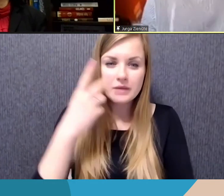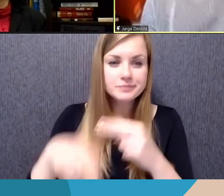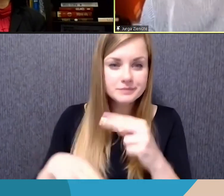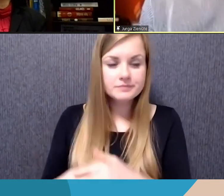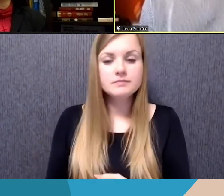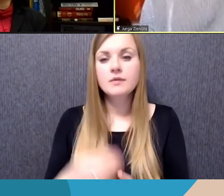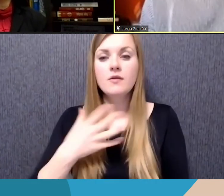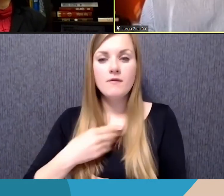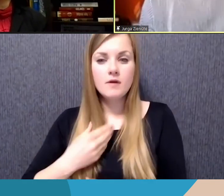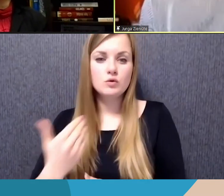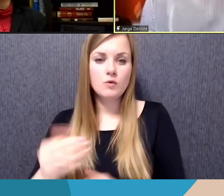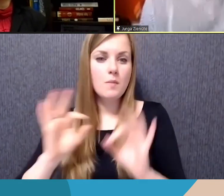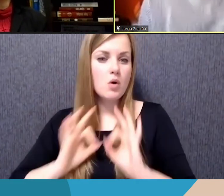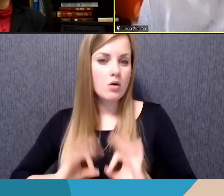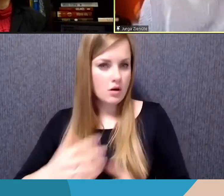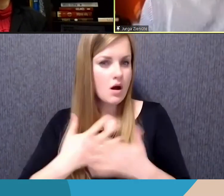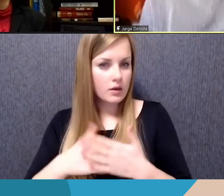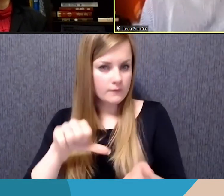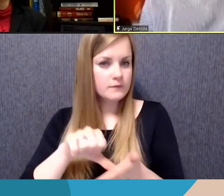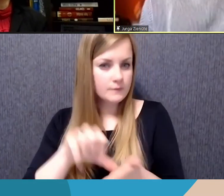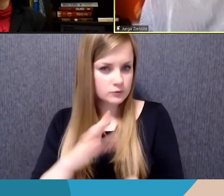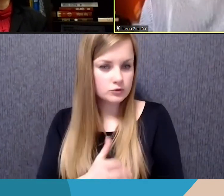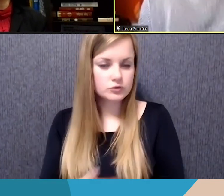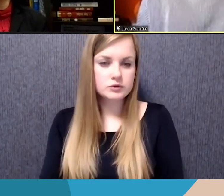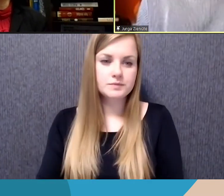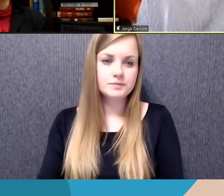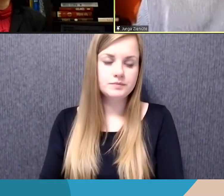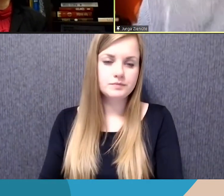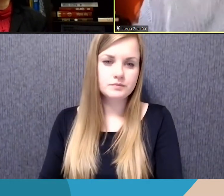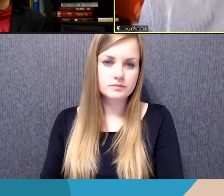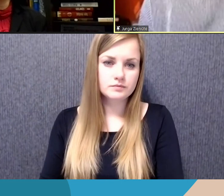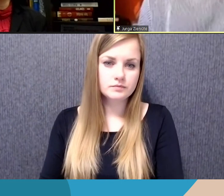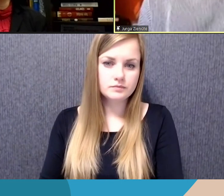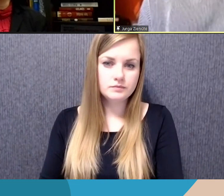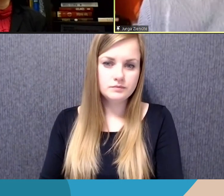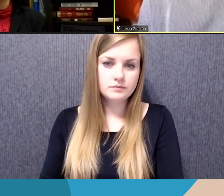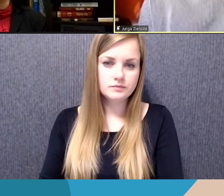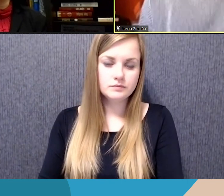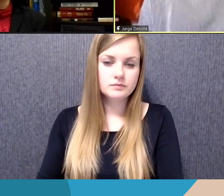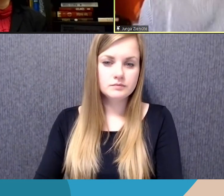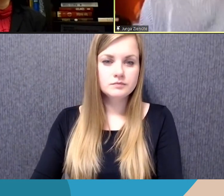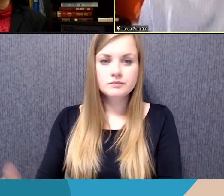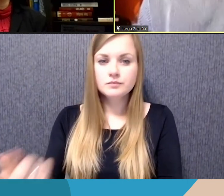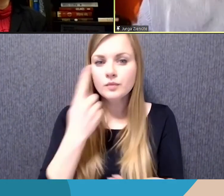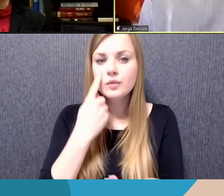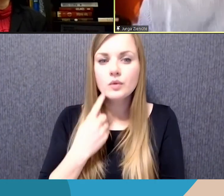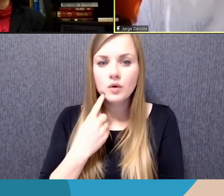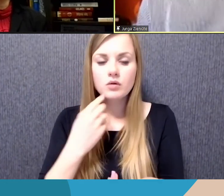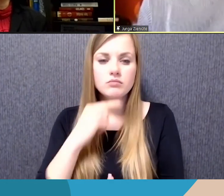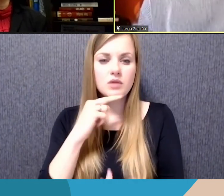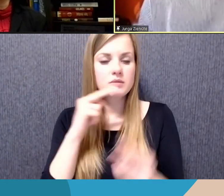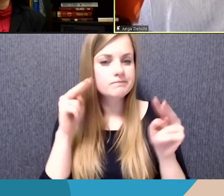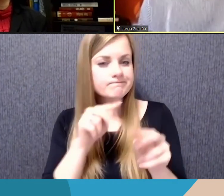suspend the case. Vilnius prosecutors are very actively taking part in the